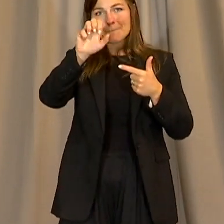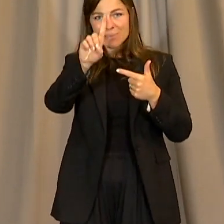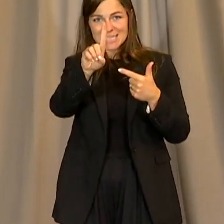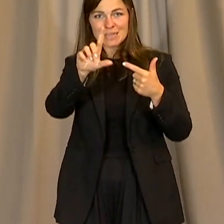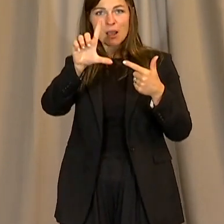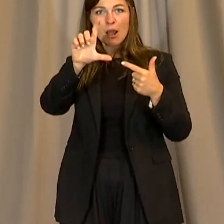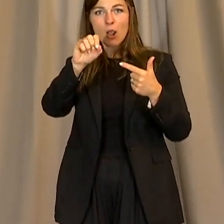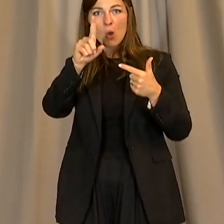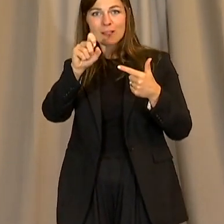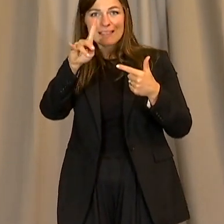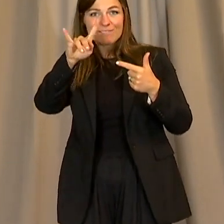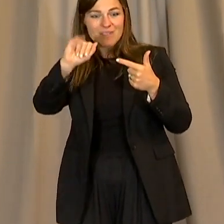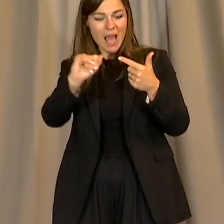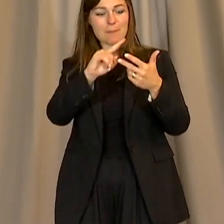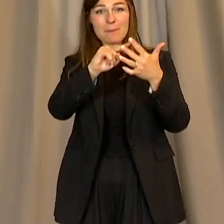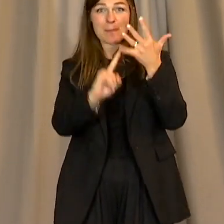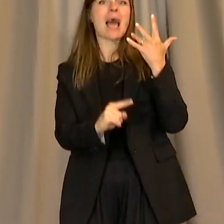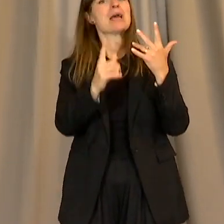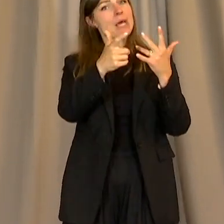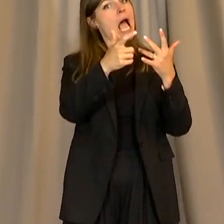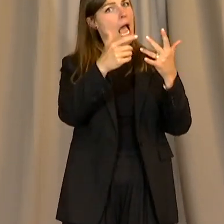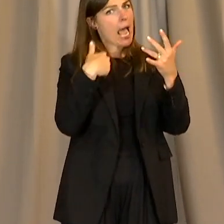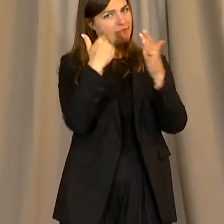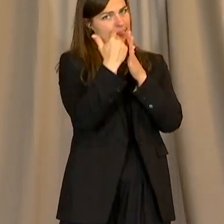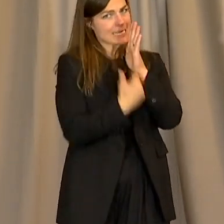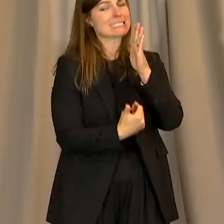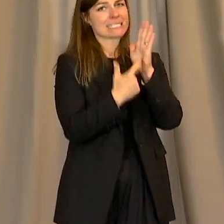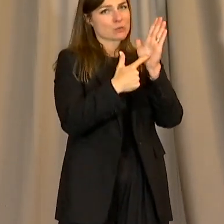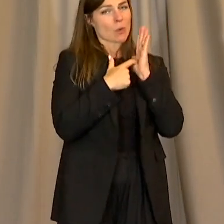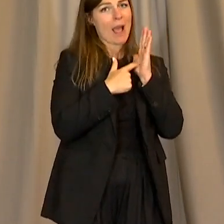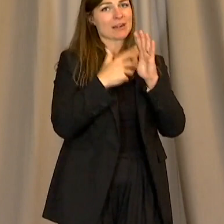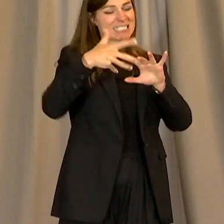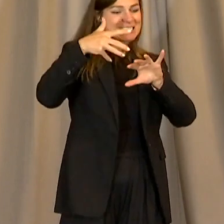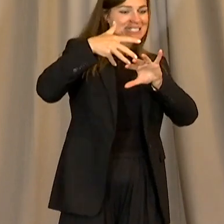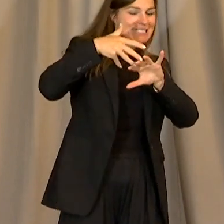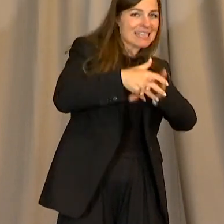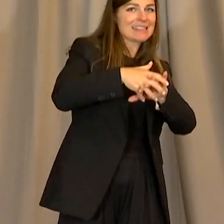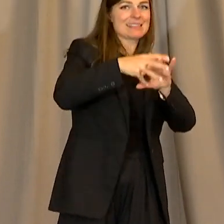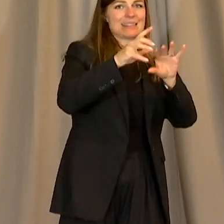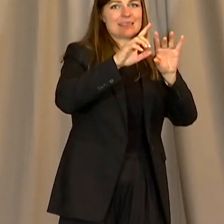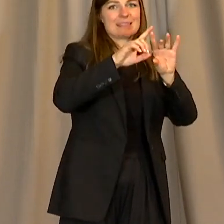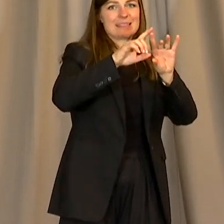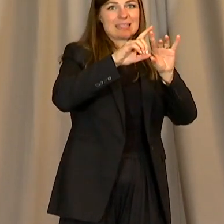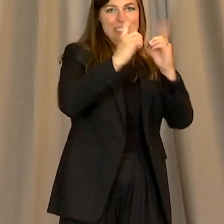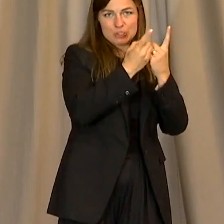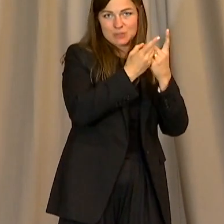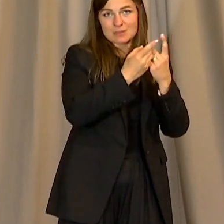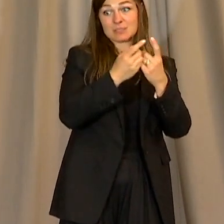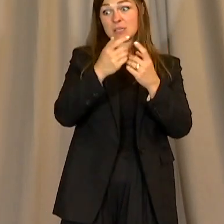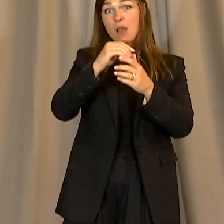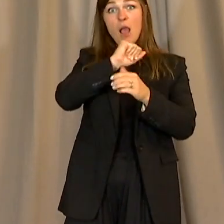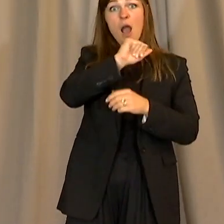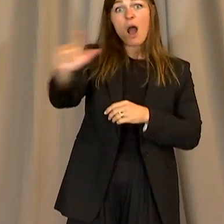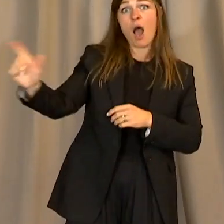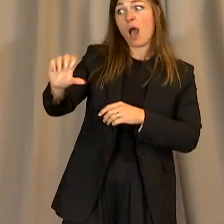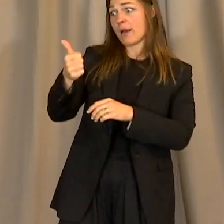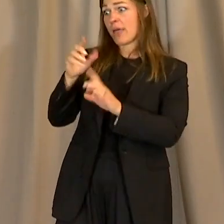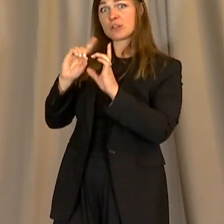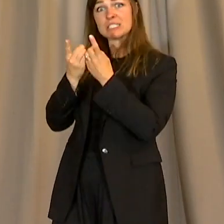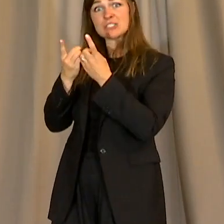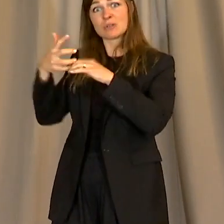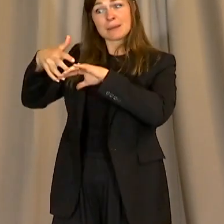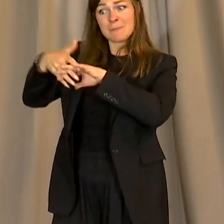list. And it's embedded. And not every district is embedded. It's not every district where you're going to